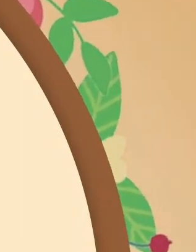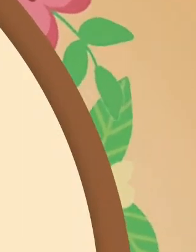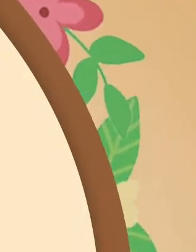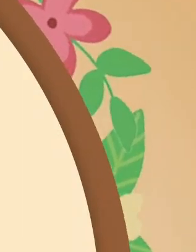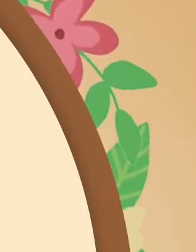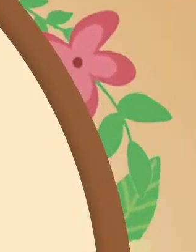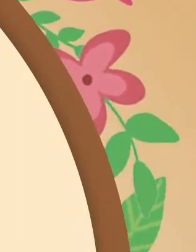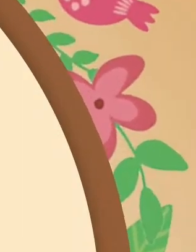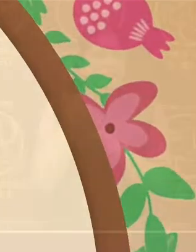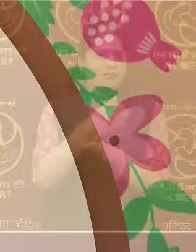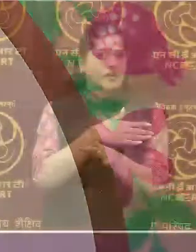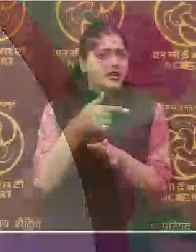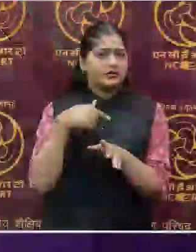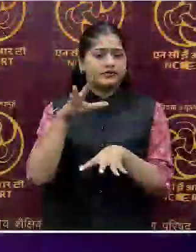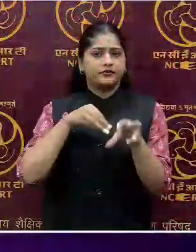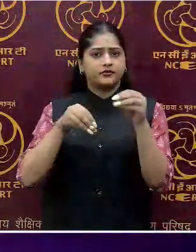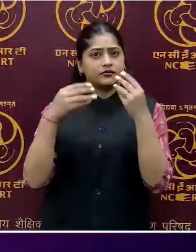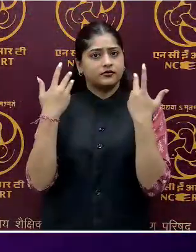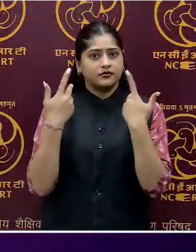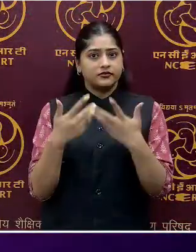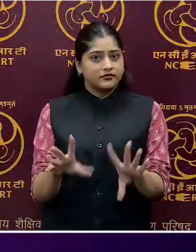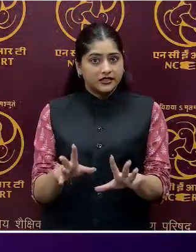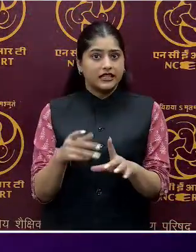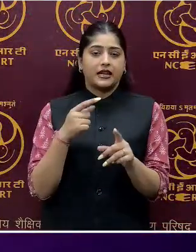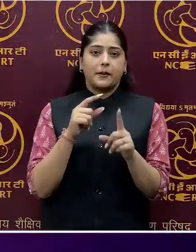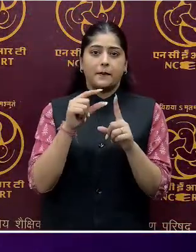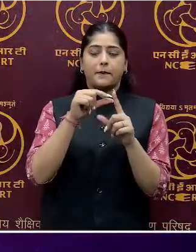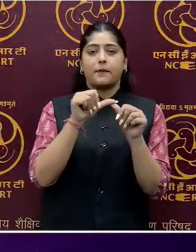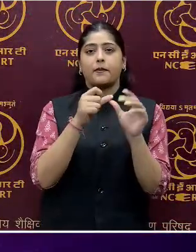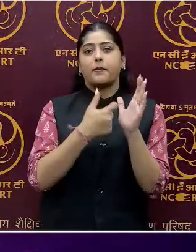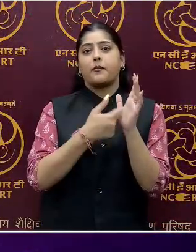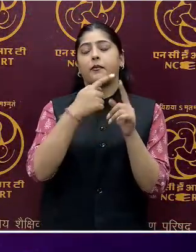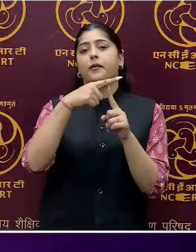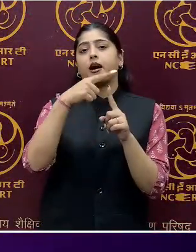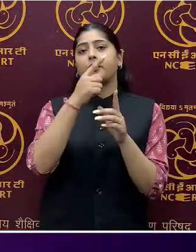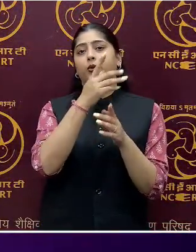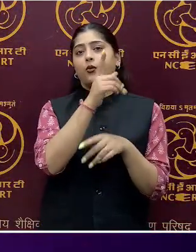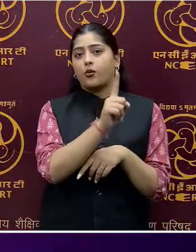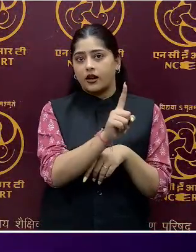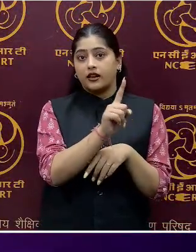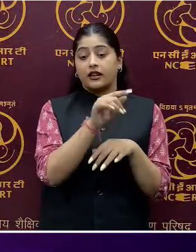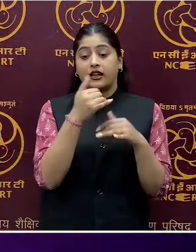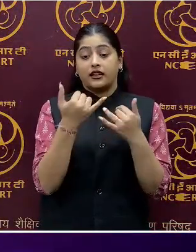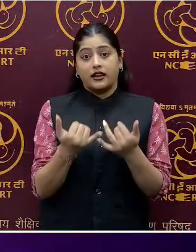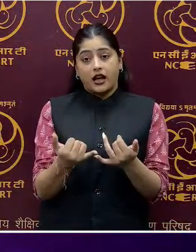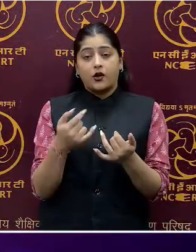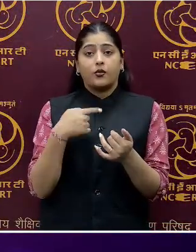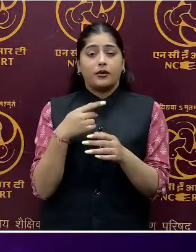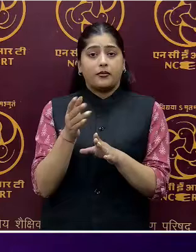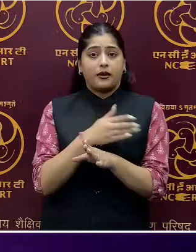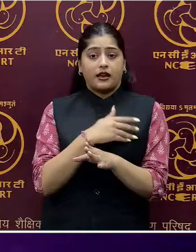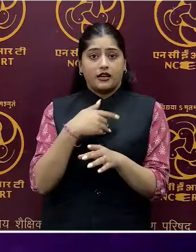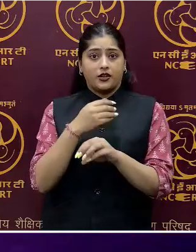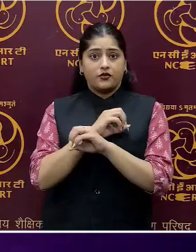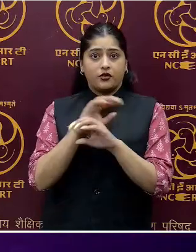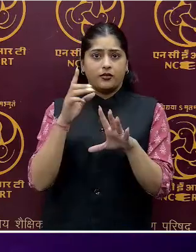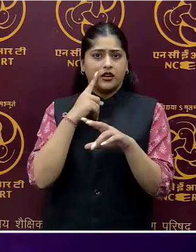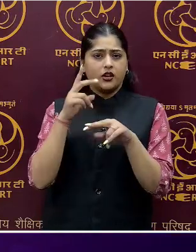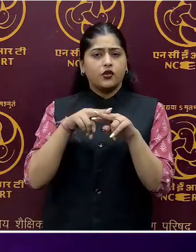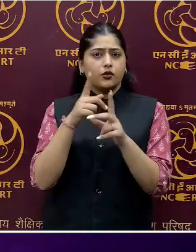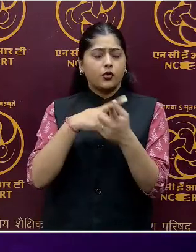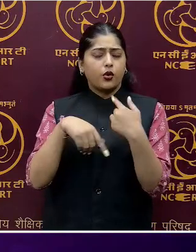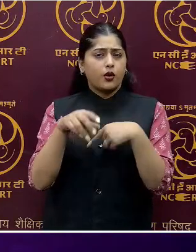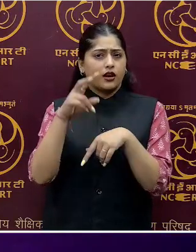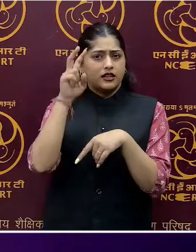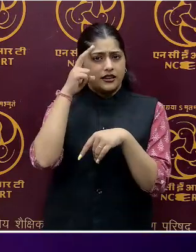learned something in part 1 and of course we will give you a recap of the same, but before that let me tell you that if you have any